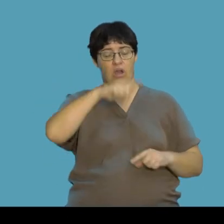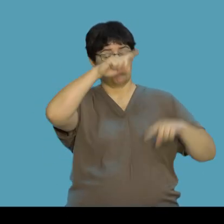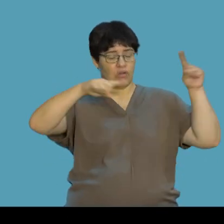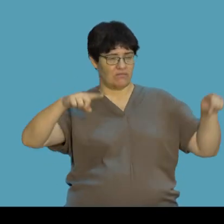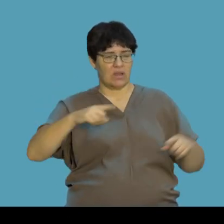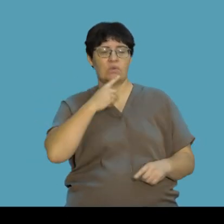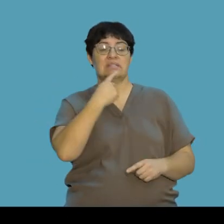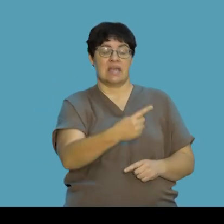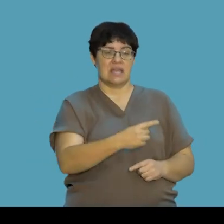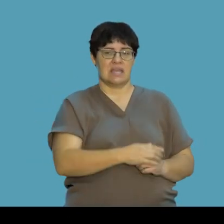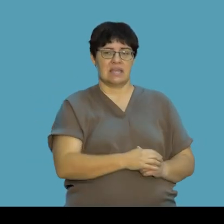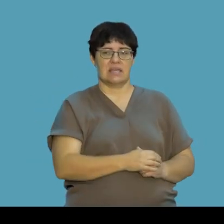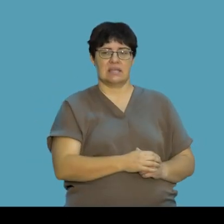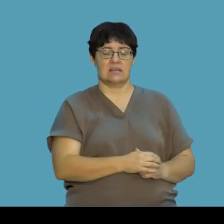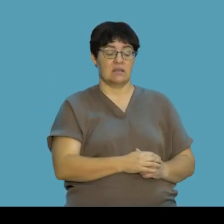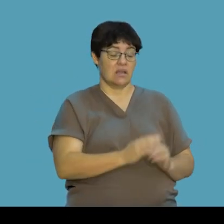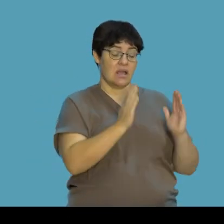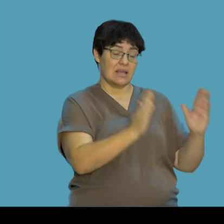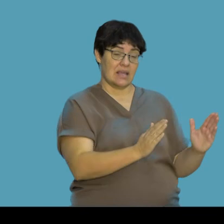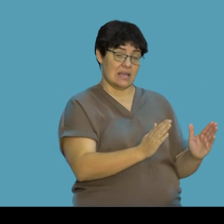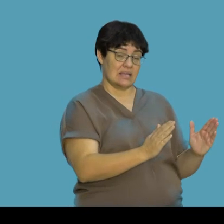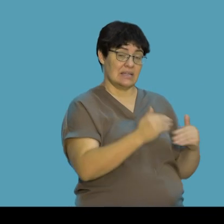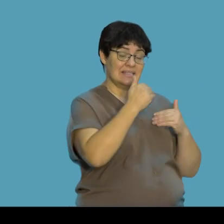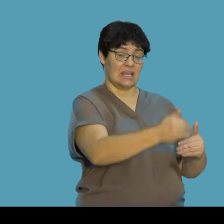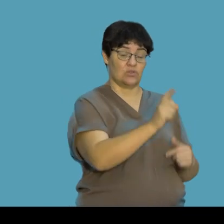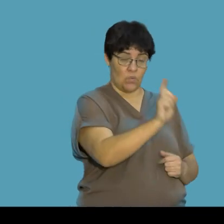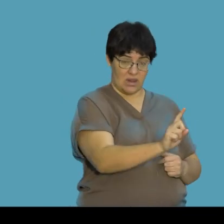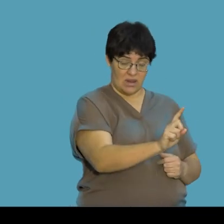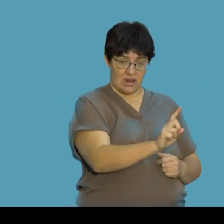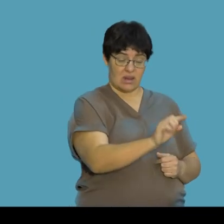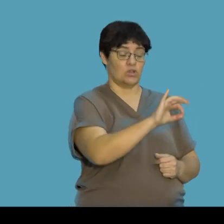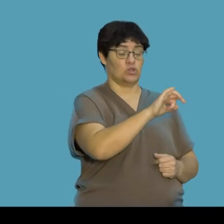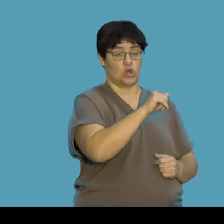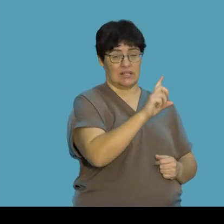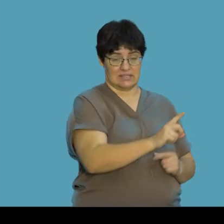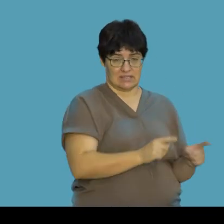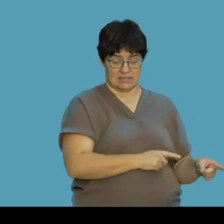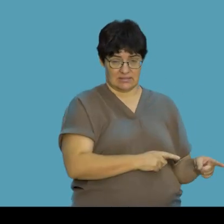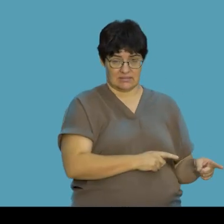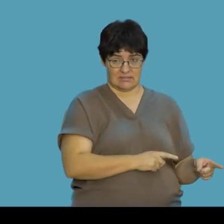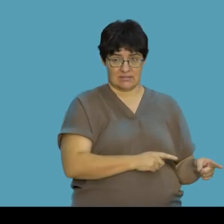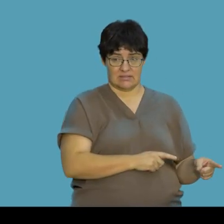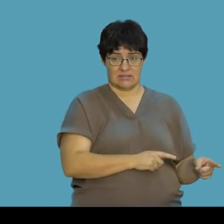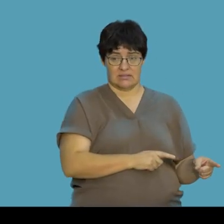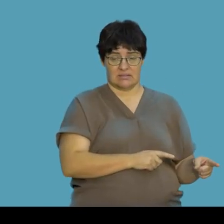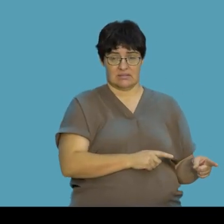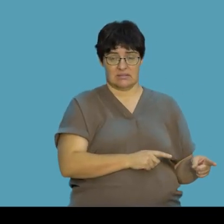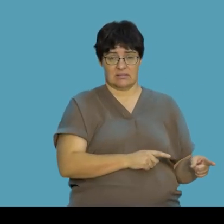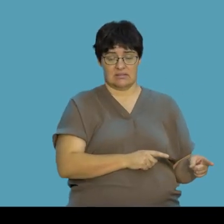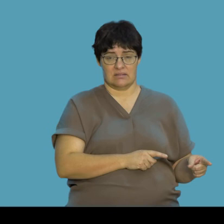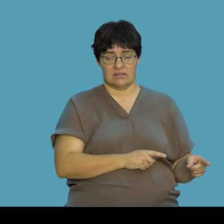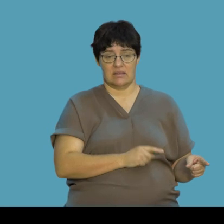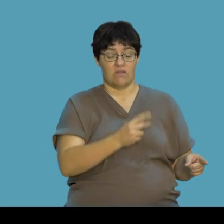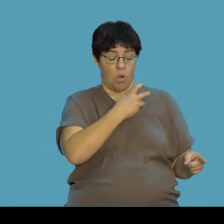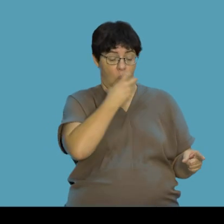saying at stage one, the substance X is a solid, and when you heat it,